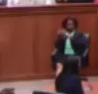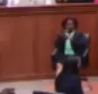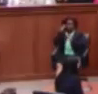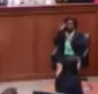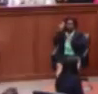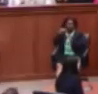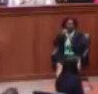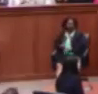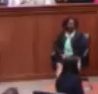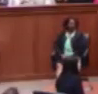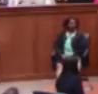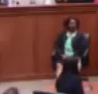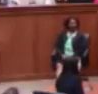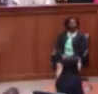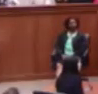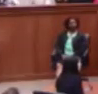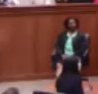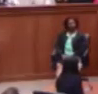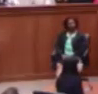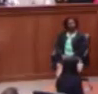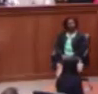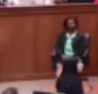of this regimented statute?